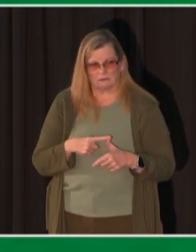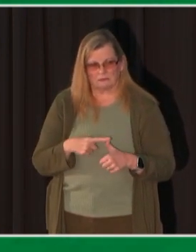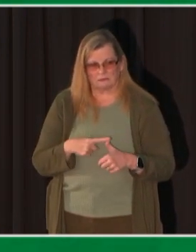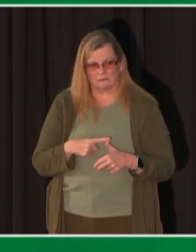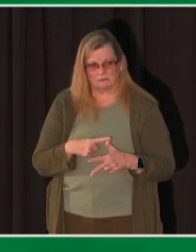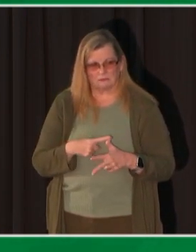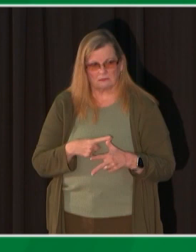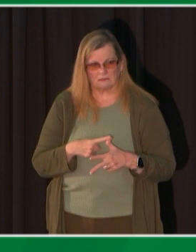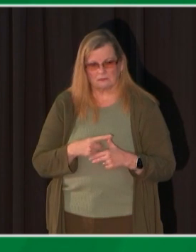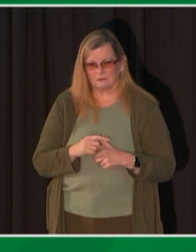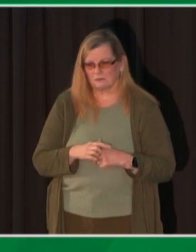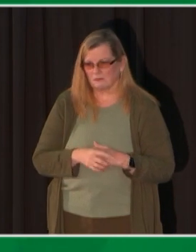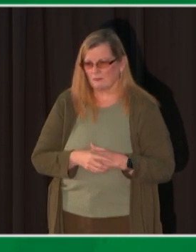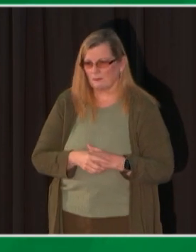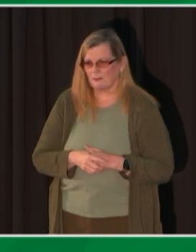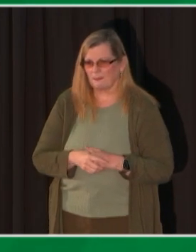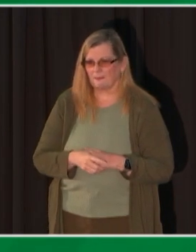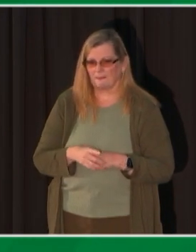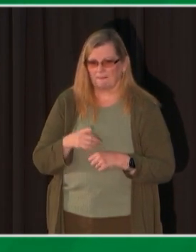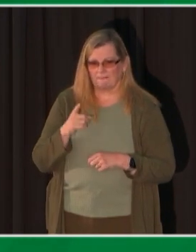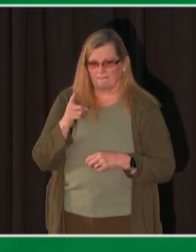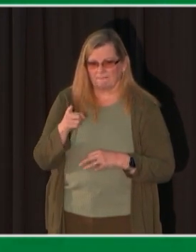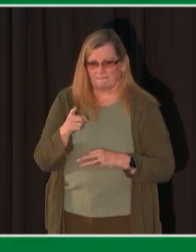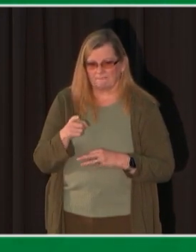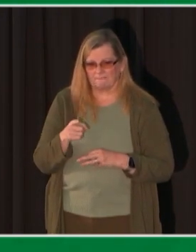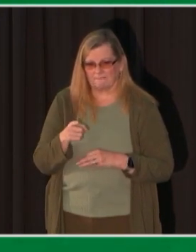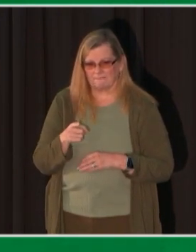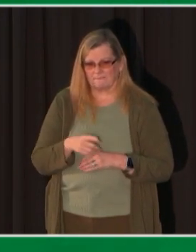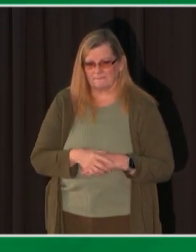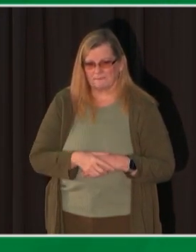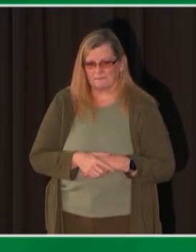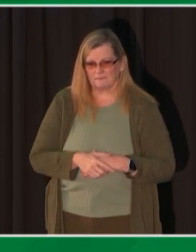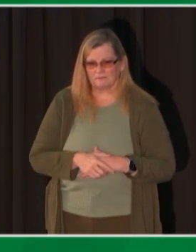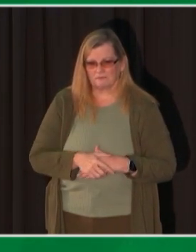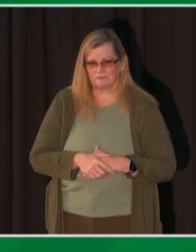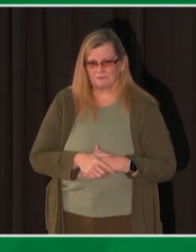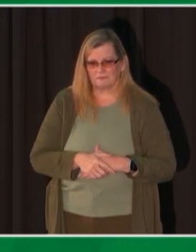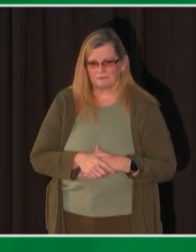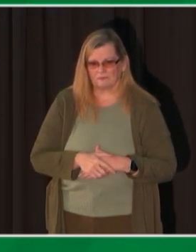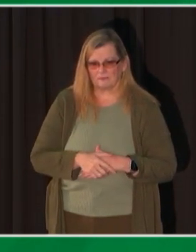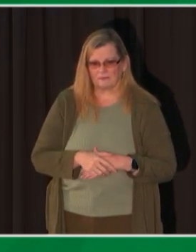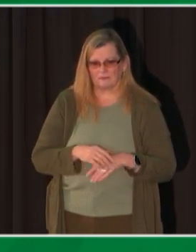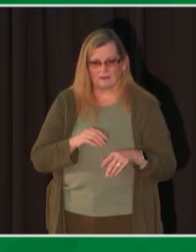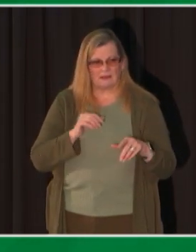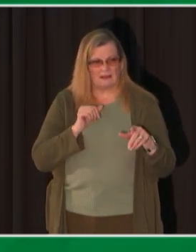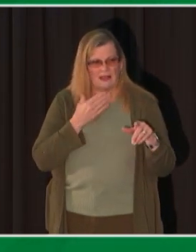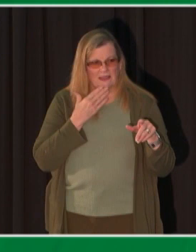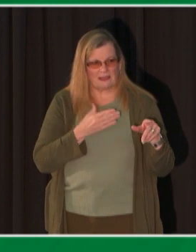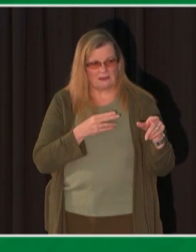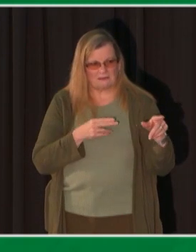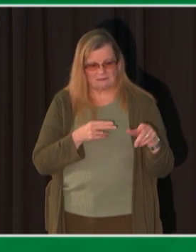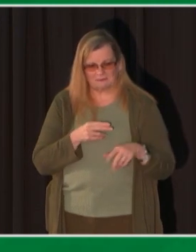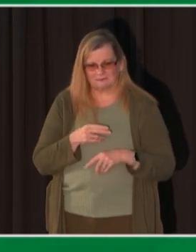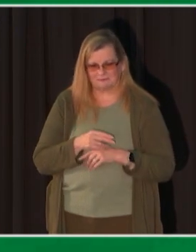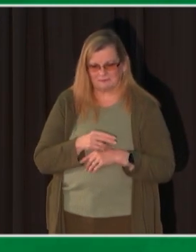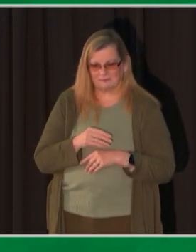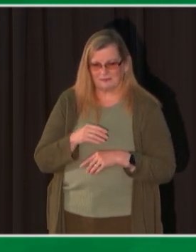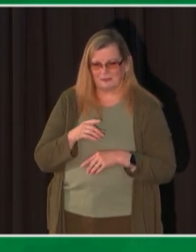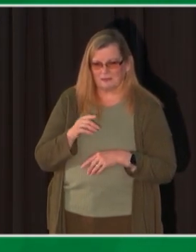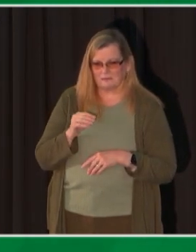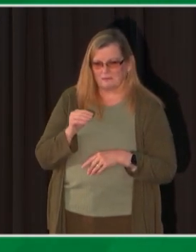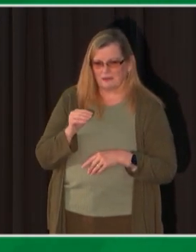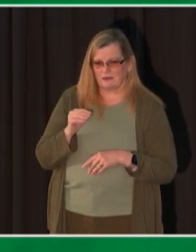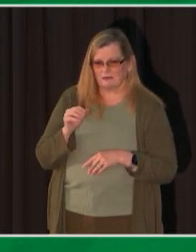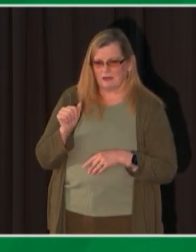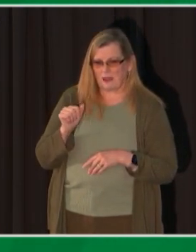And so next we'll go to Amanda. Thank you. From the, oh, sorry, Alex. Thanks, Alex. All right, Amanda from the